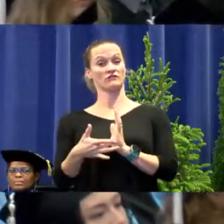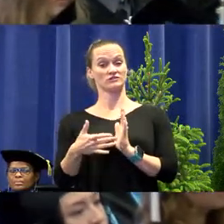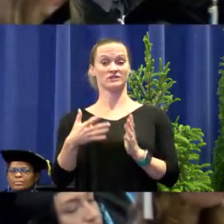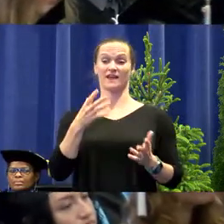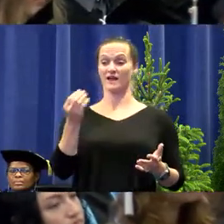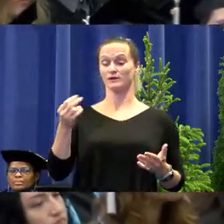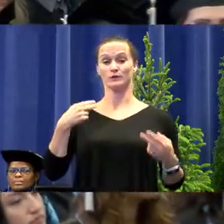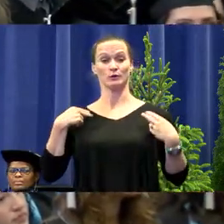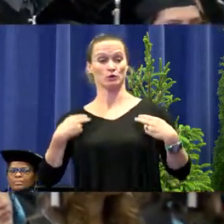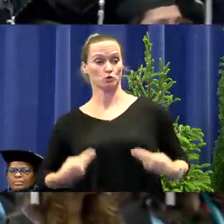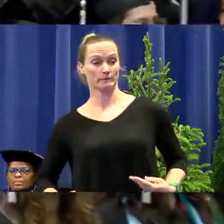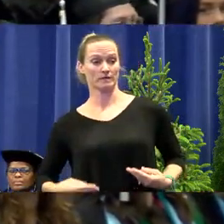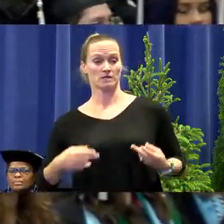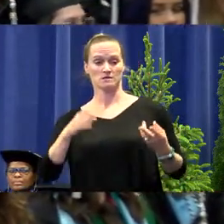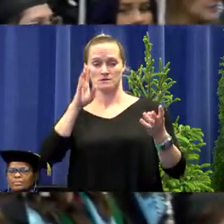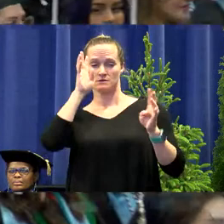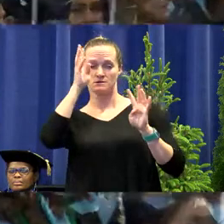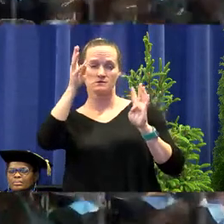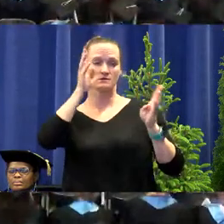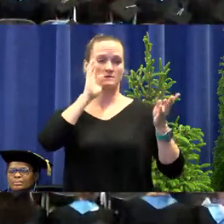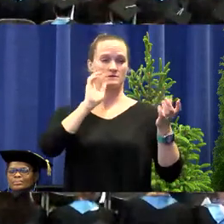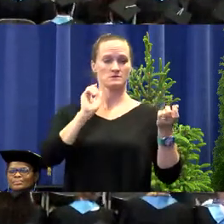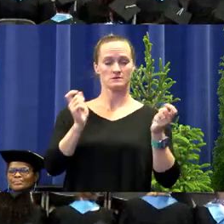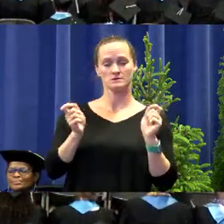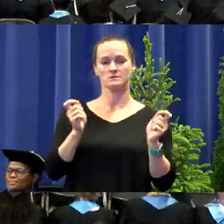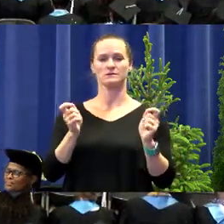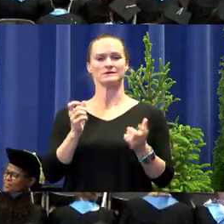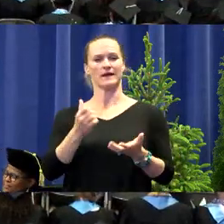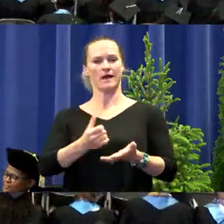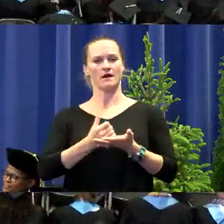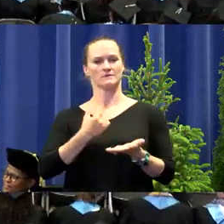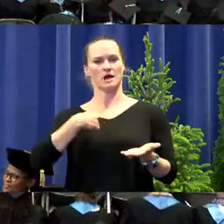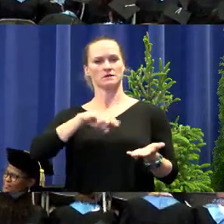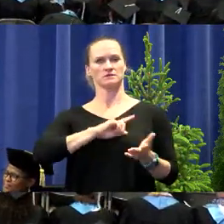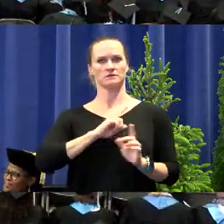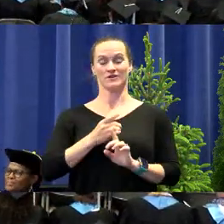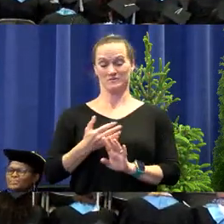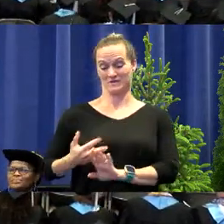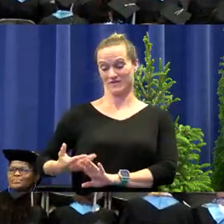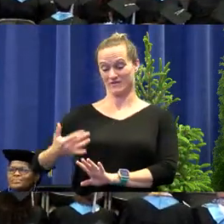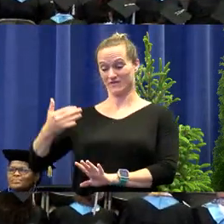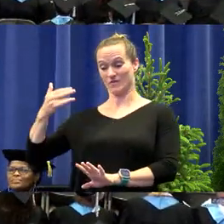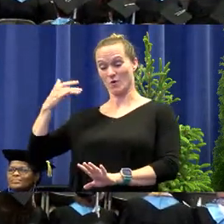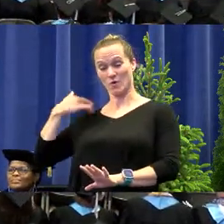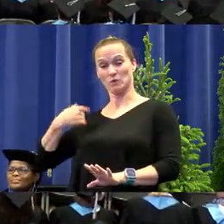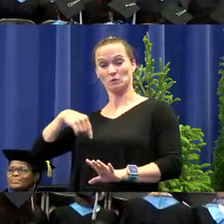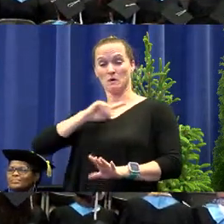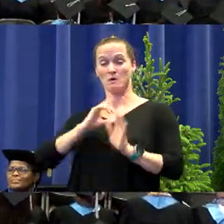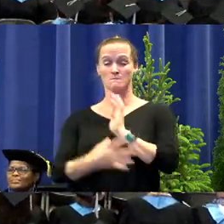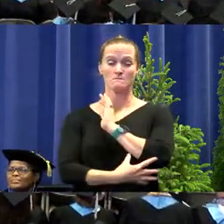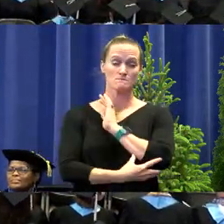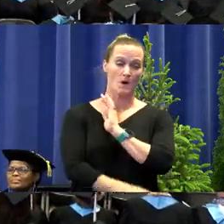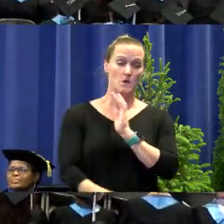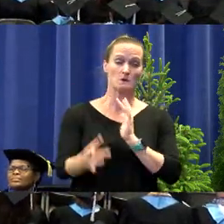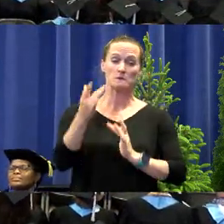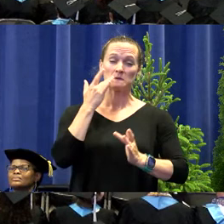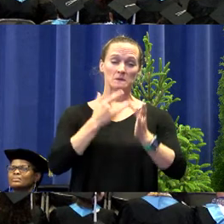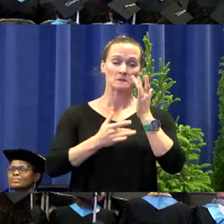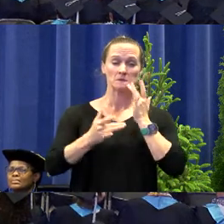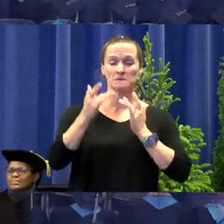ingenuity that helped us emerge out of the grinding poverty that has defined most of human